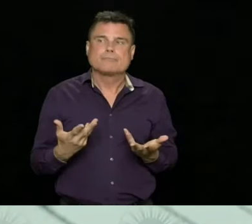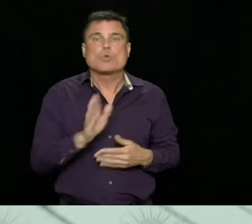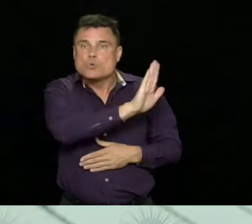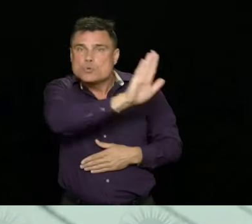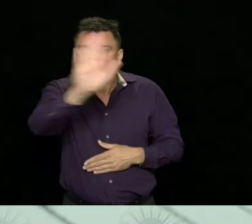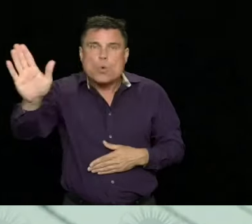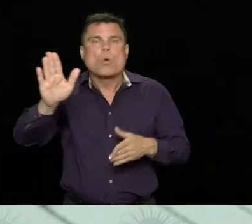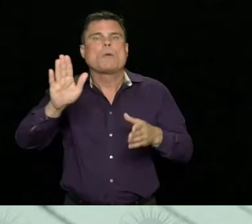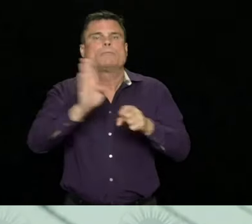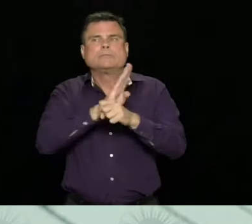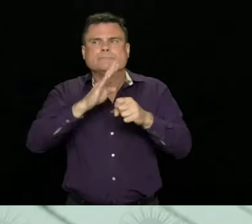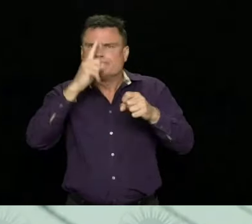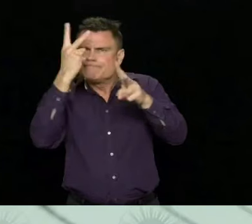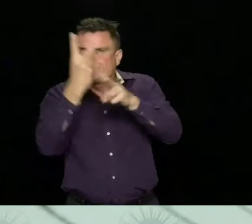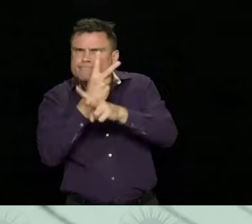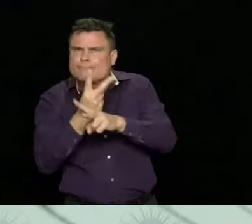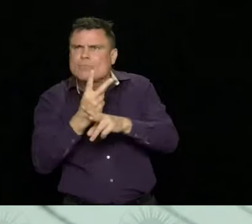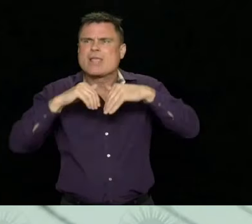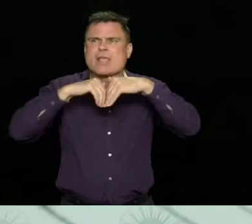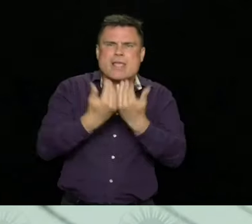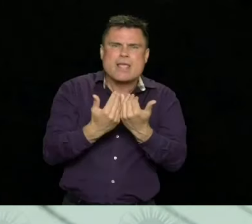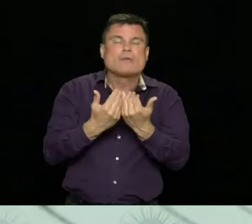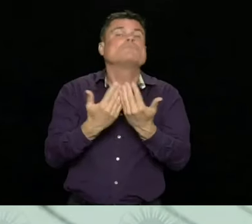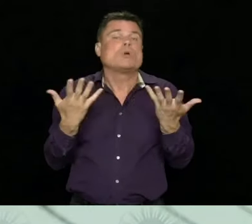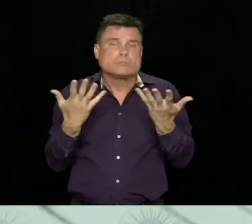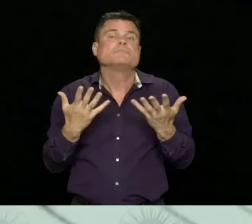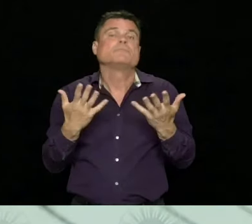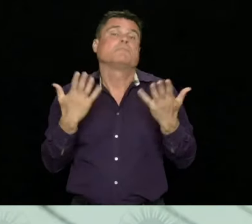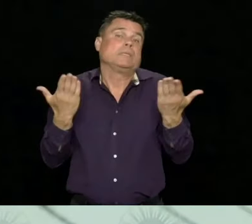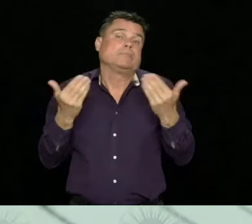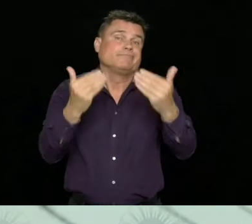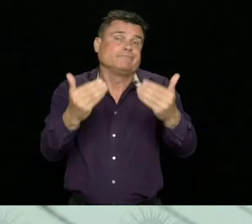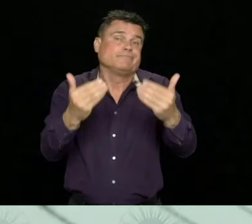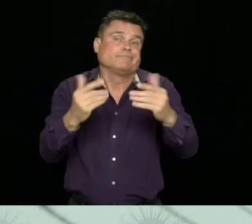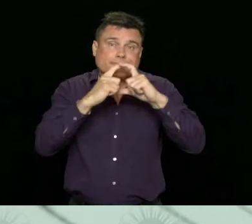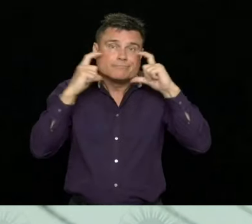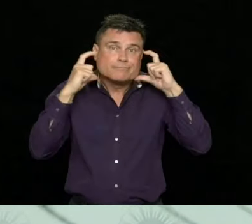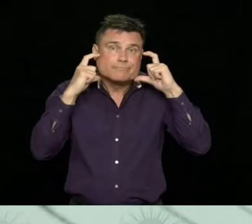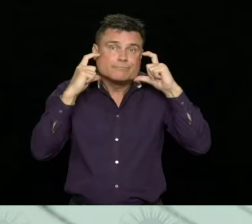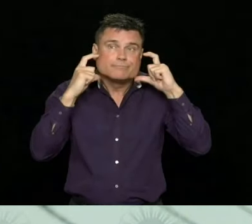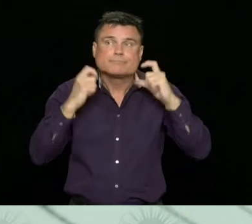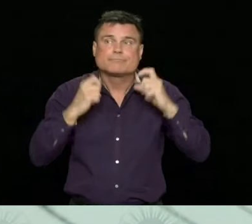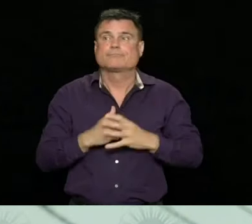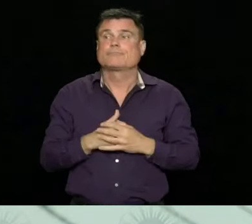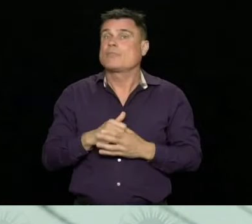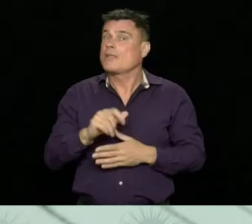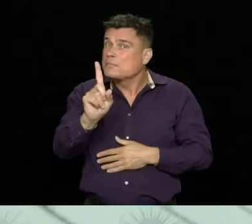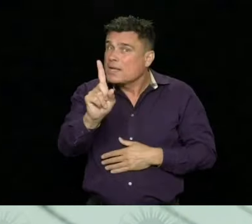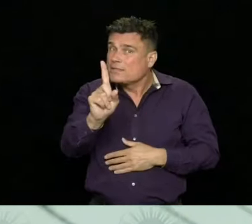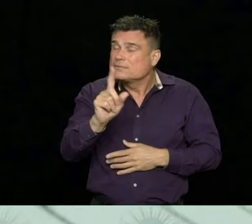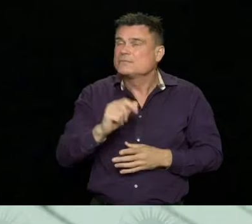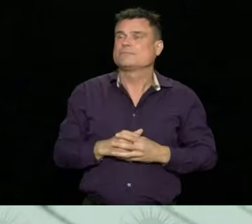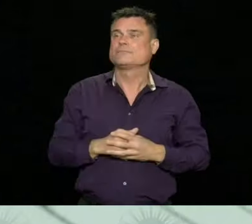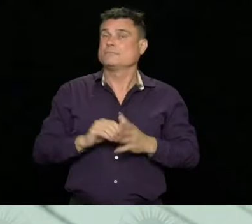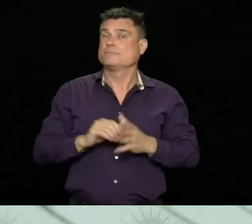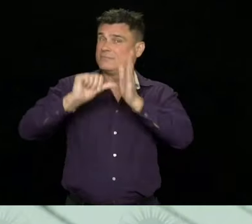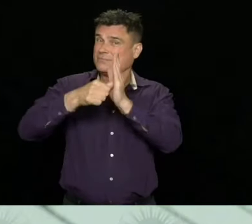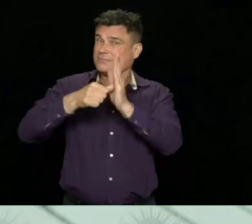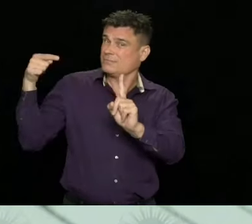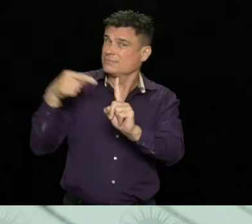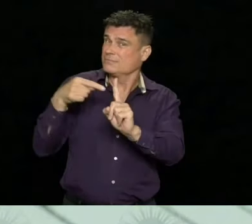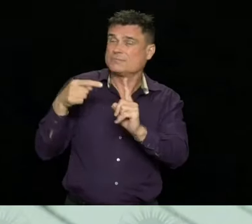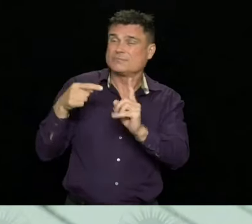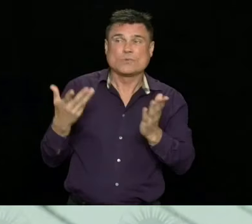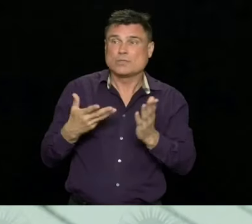the day, I want to make and stress this point, that it is up to us and the businesses to ensure that win the